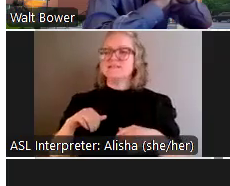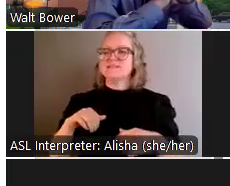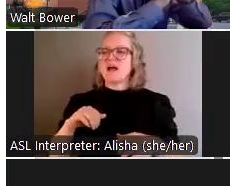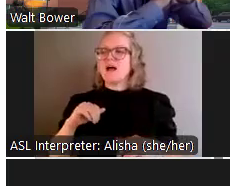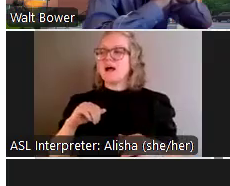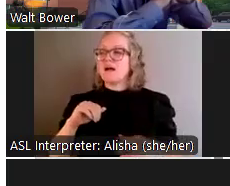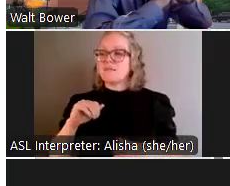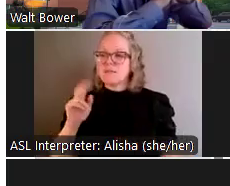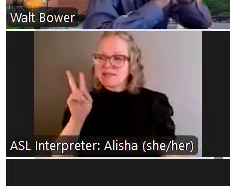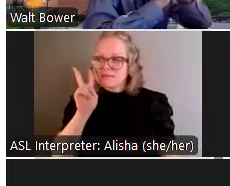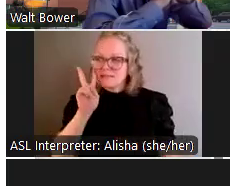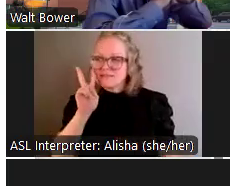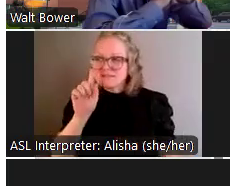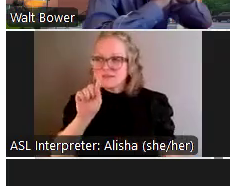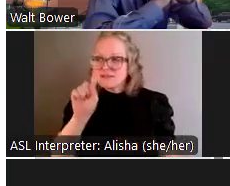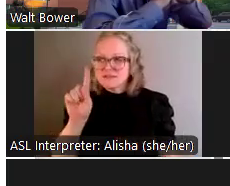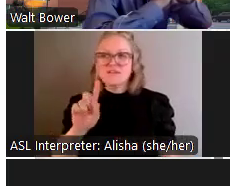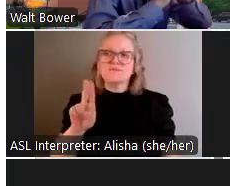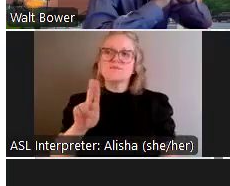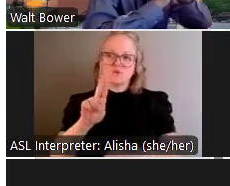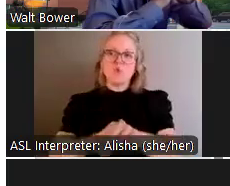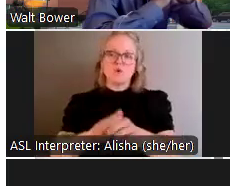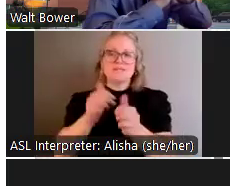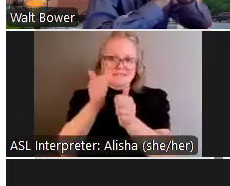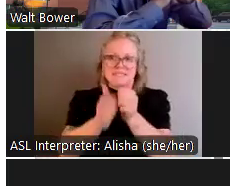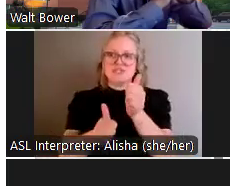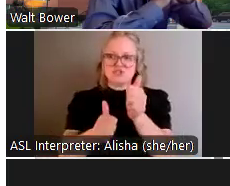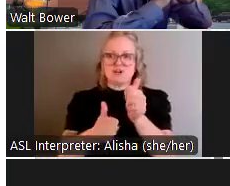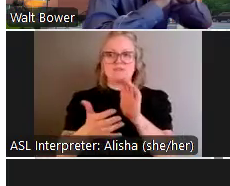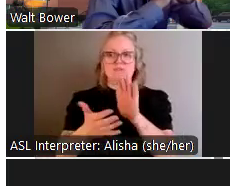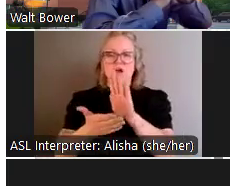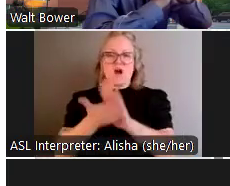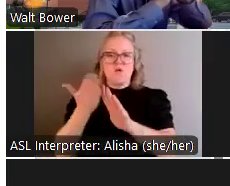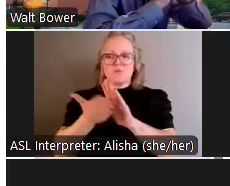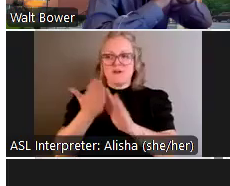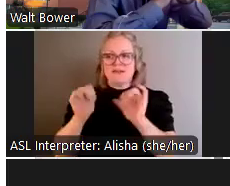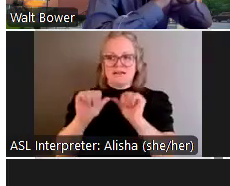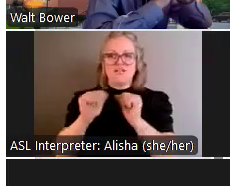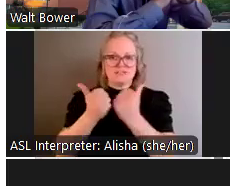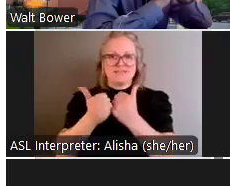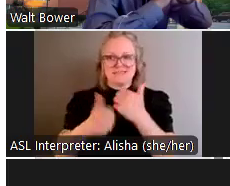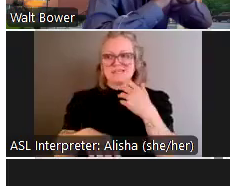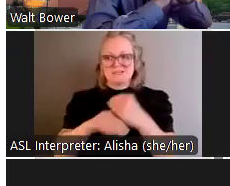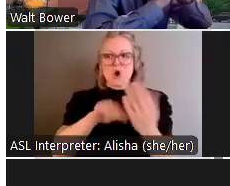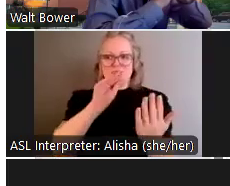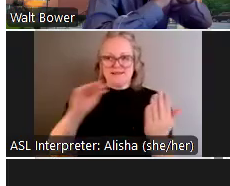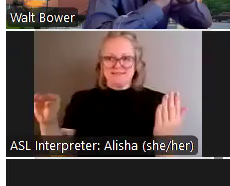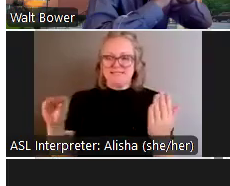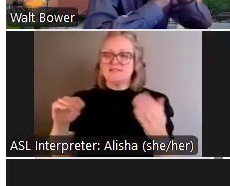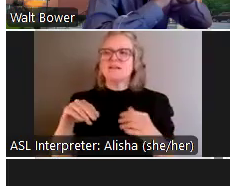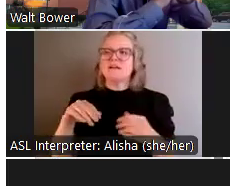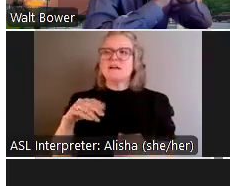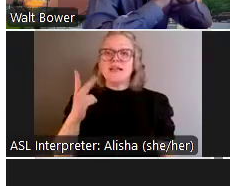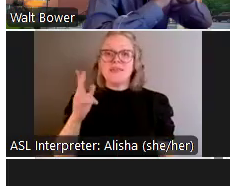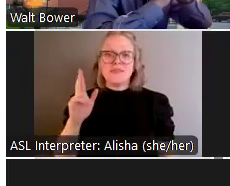Let's see. And then, of course, each of the operating agencies is also on here. And then we